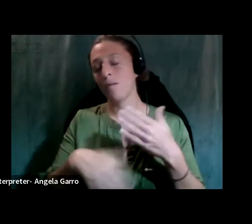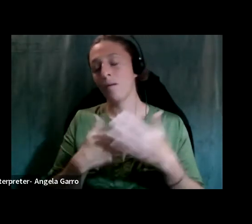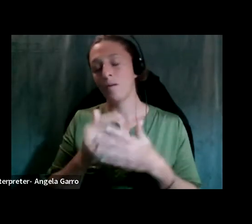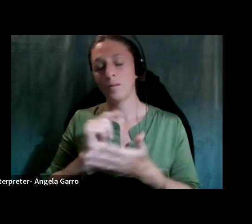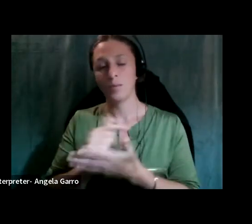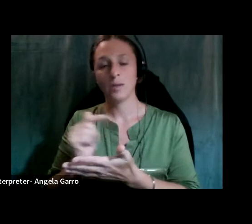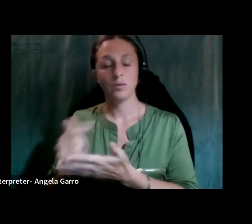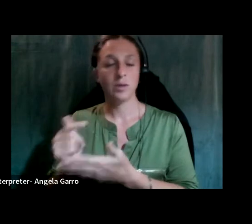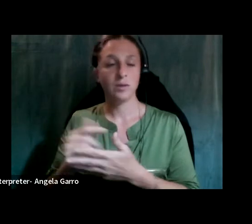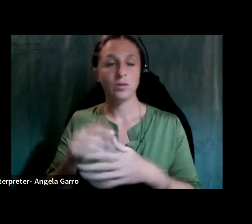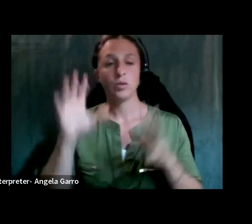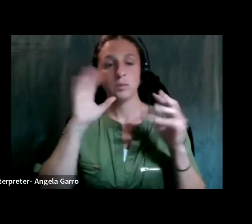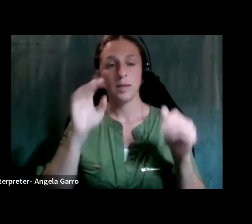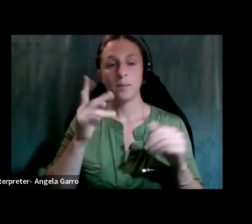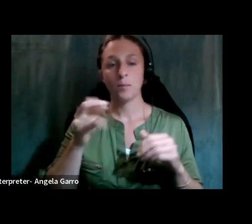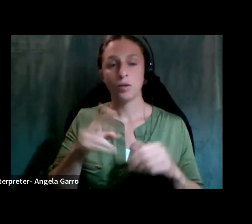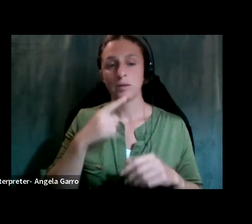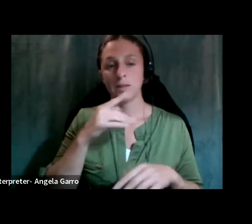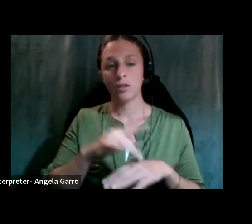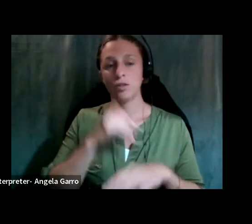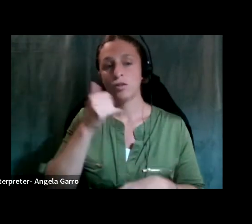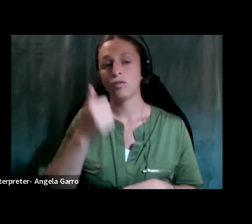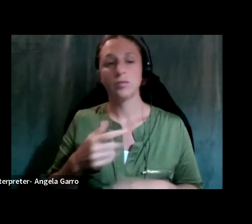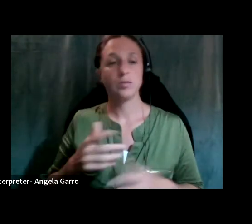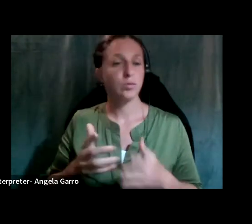what Superintendent Booker said earlier. There's so much